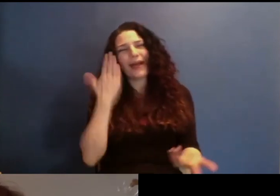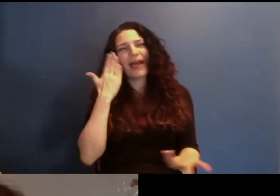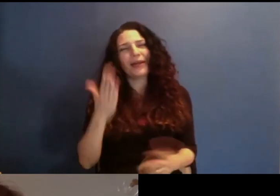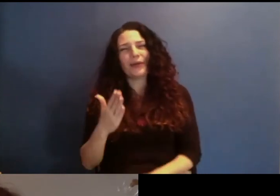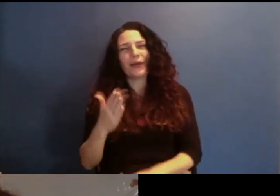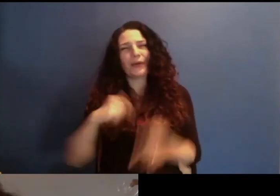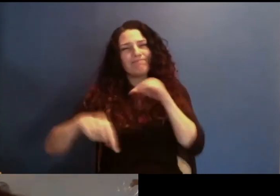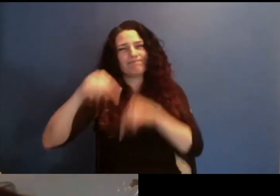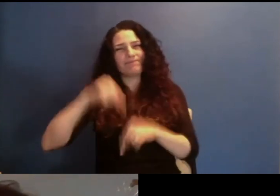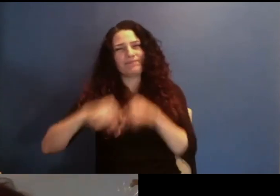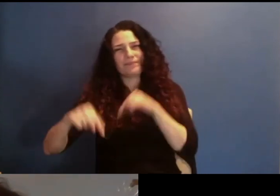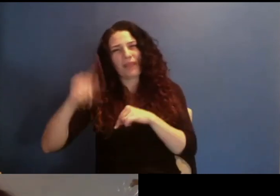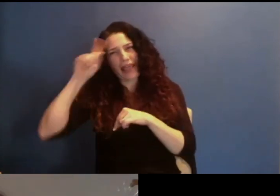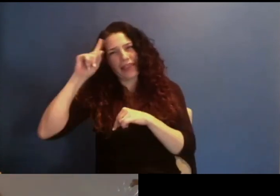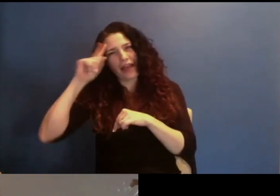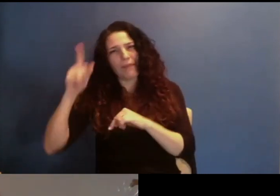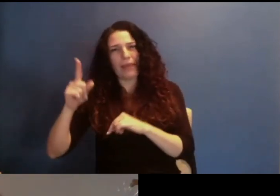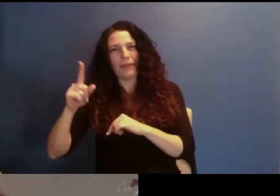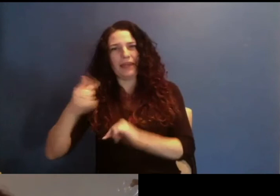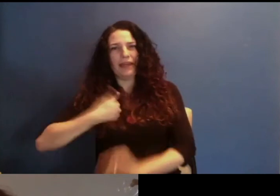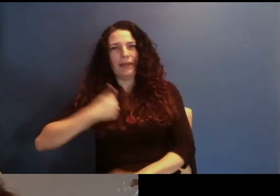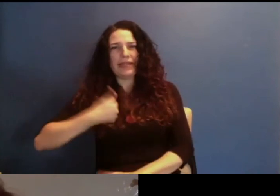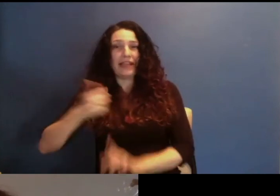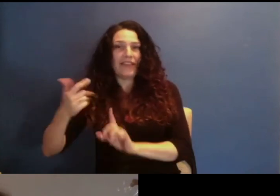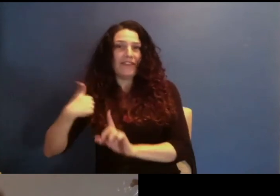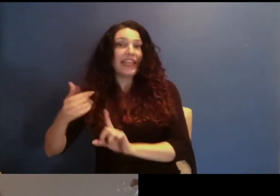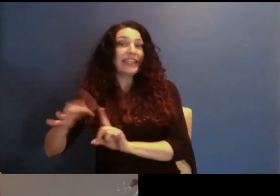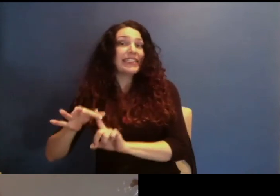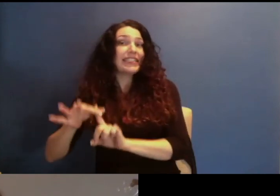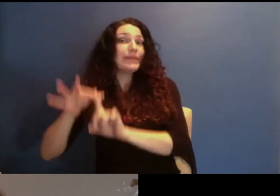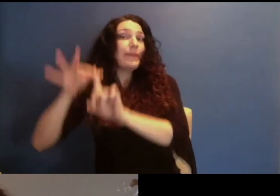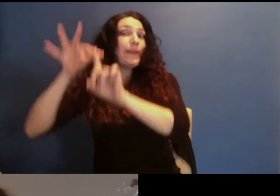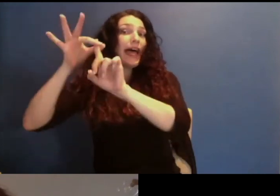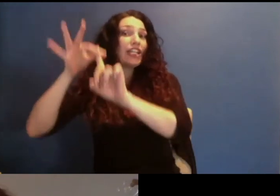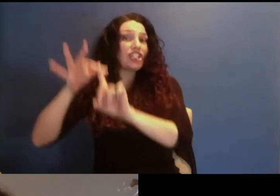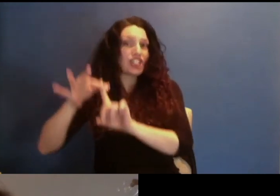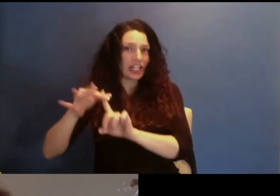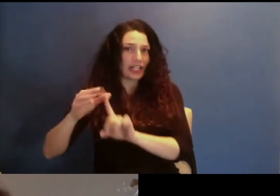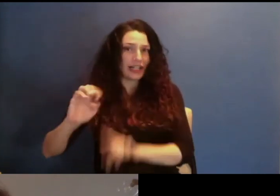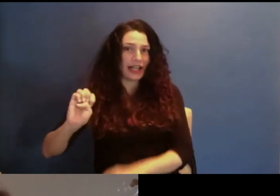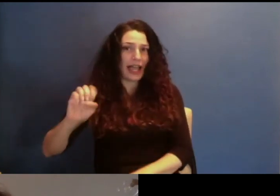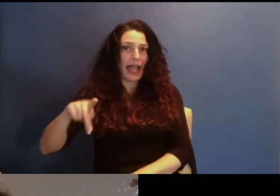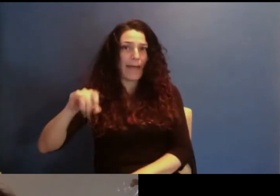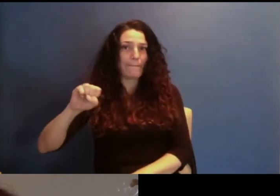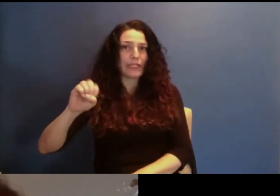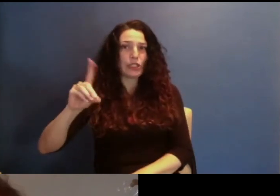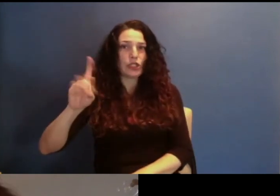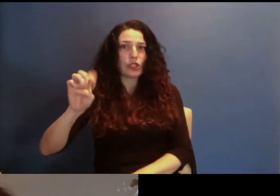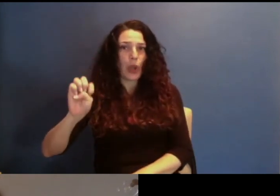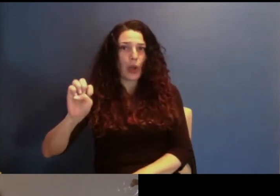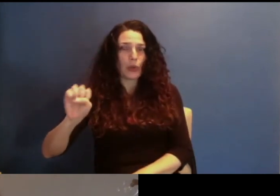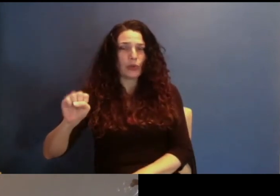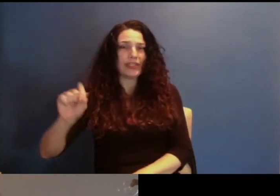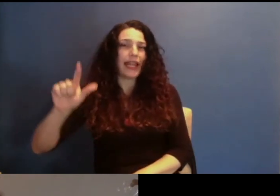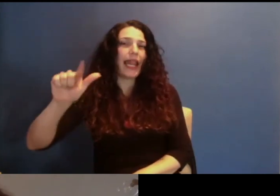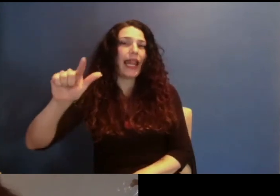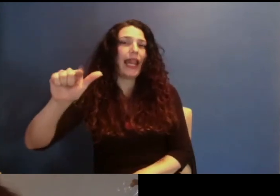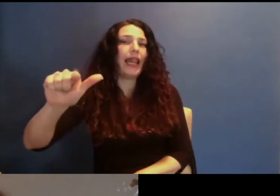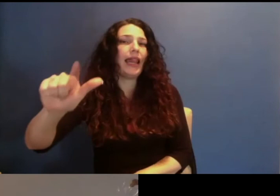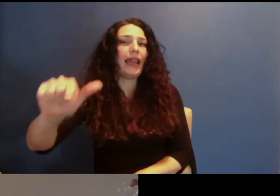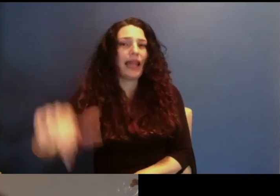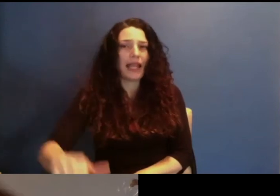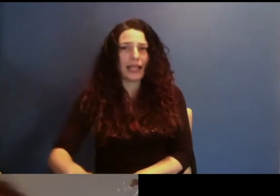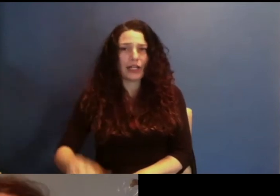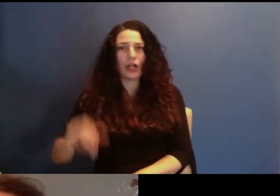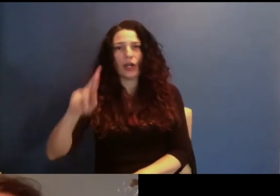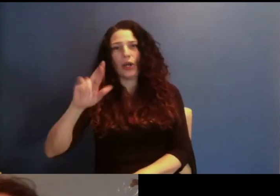very special episodes, Ryan like, and then people comforting him when he's alone in his bed and asking if he needs a